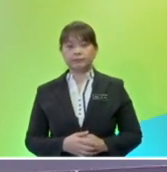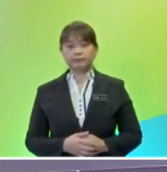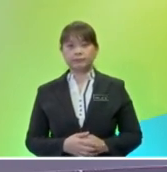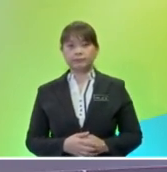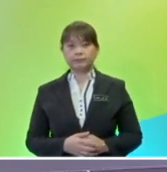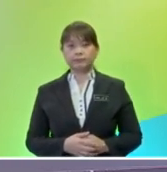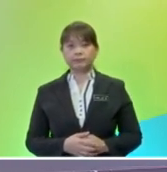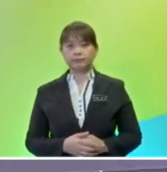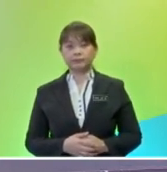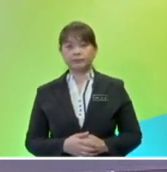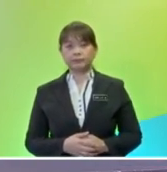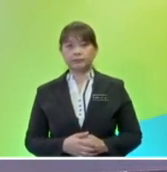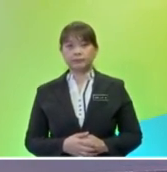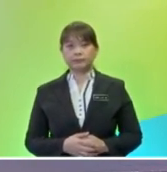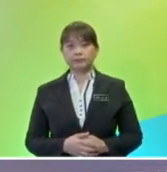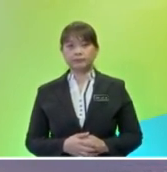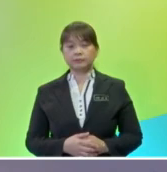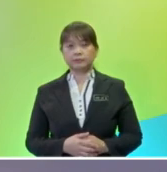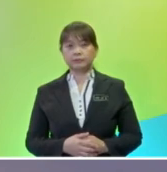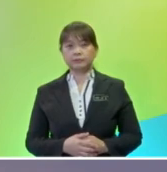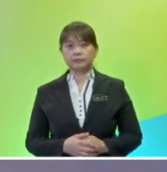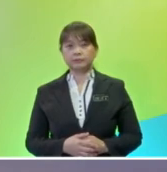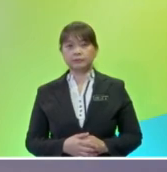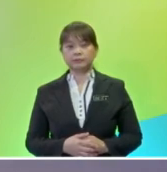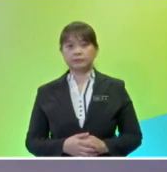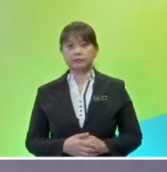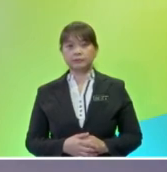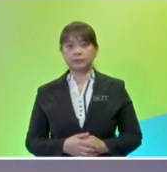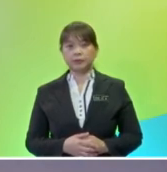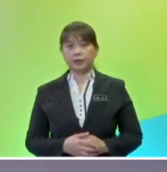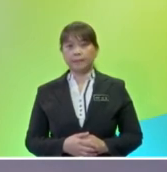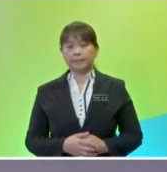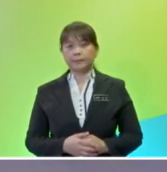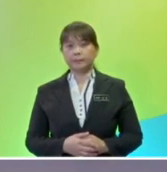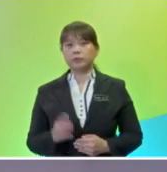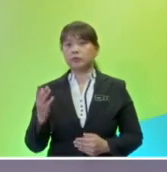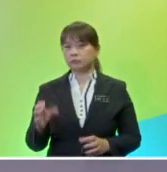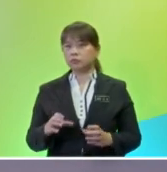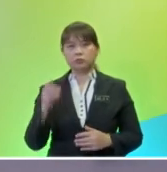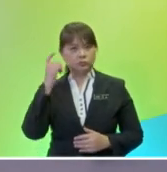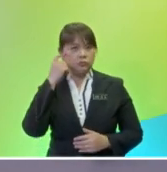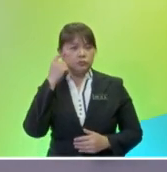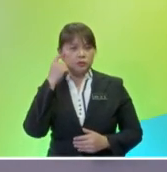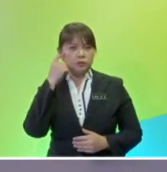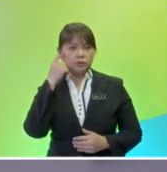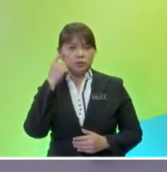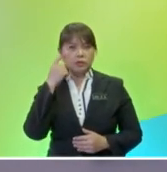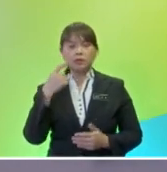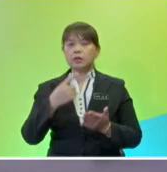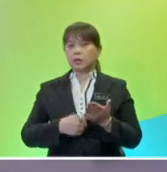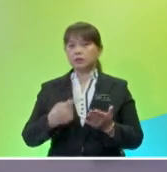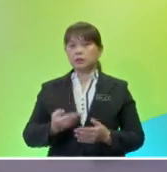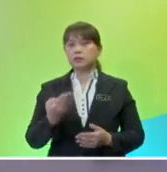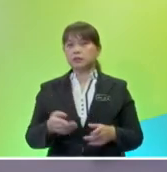magnets. We learned just now that the things that are attracted to magnets, did you notice anything similar between all